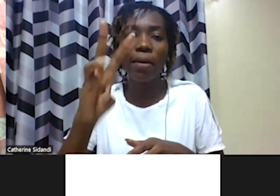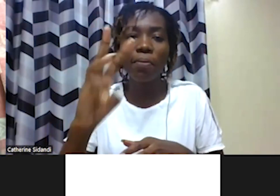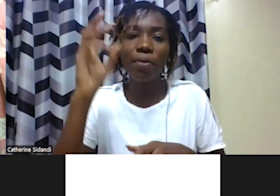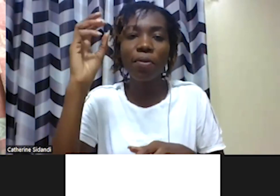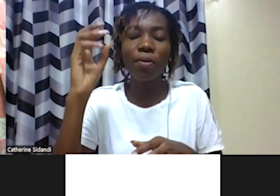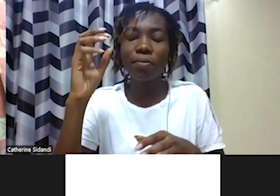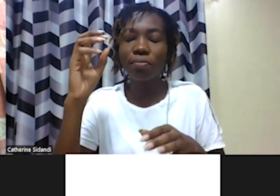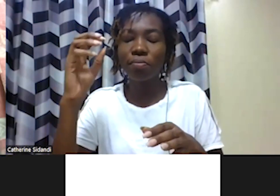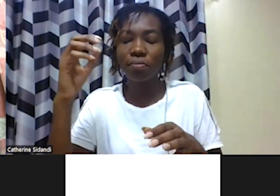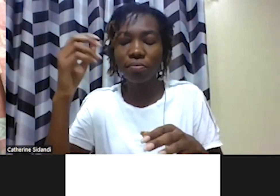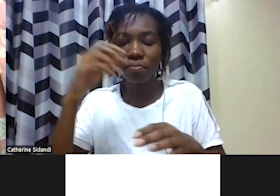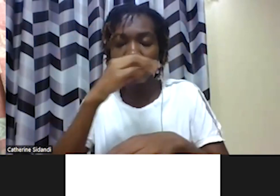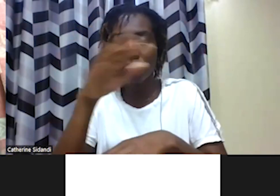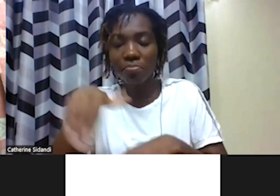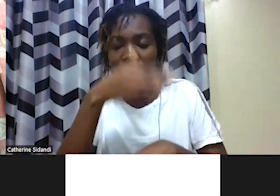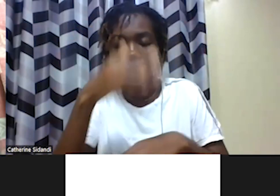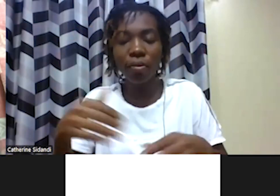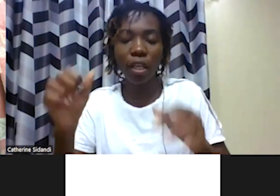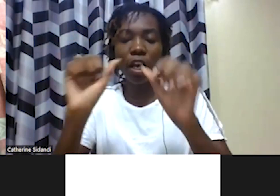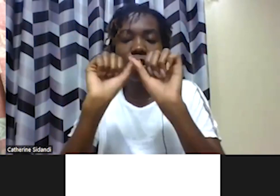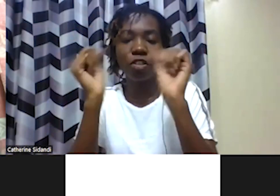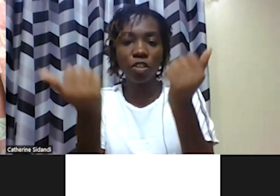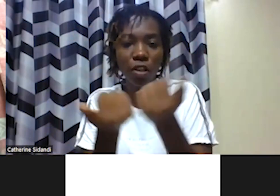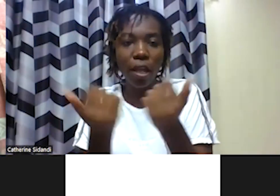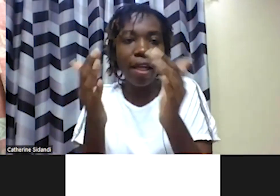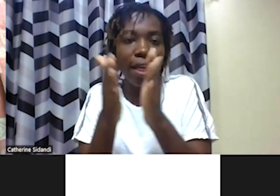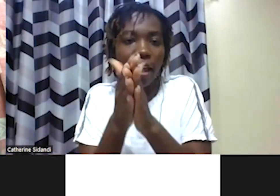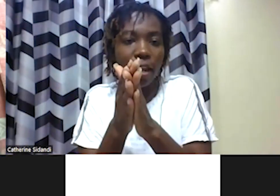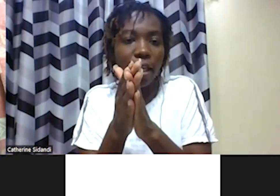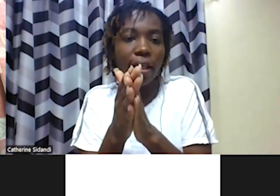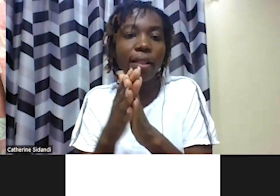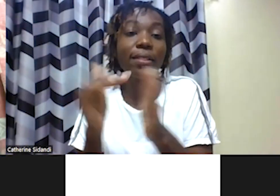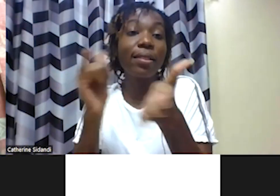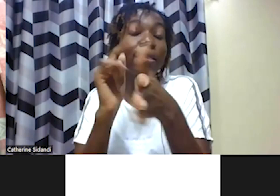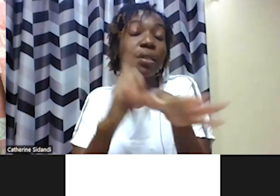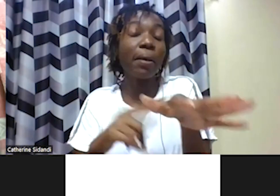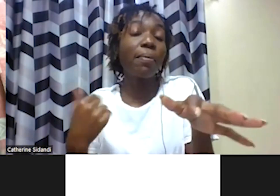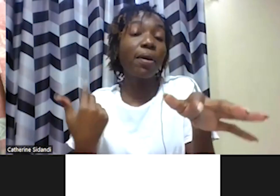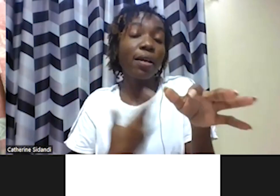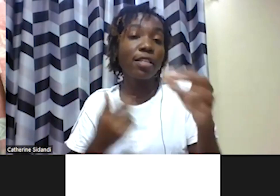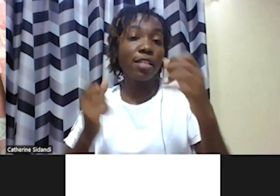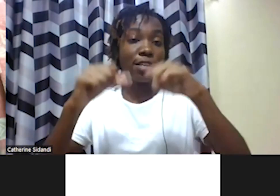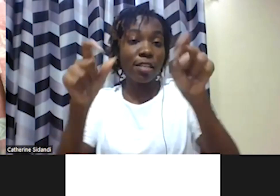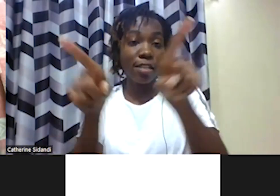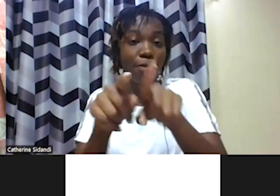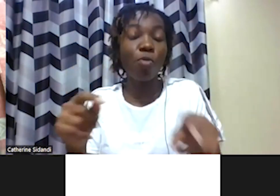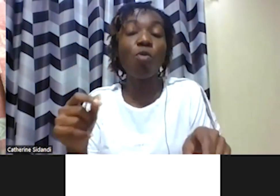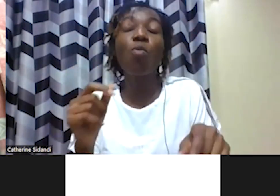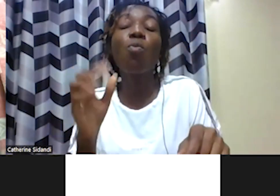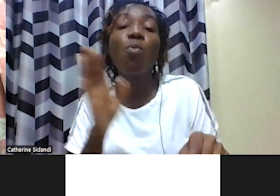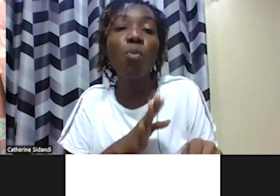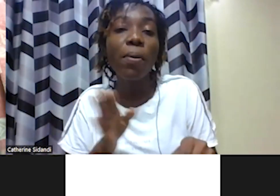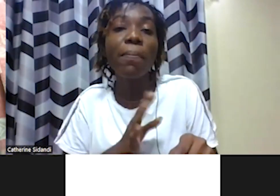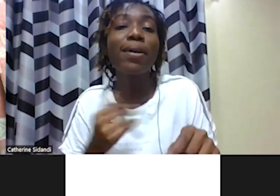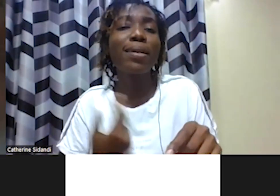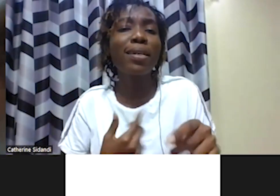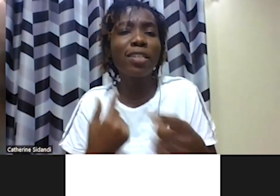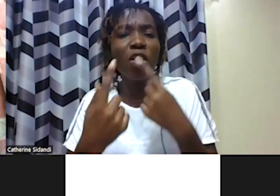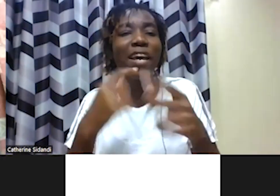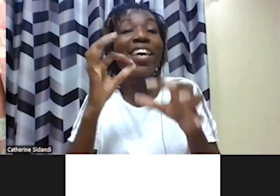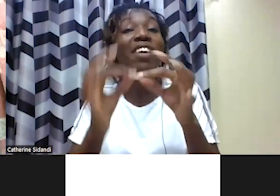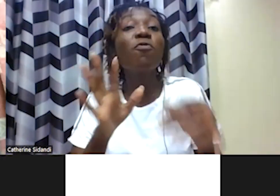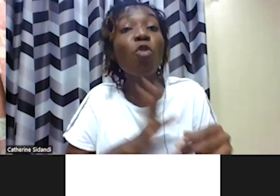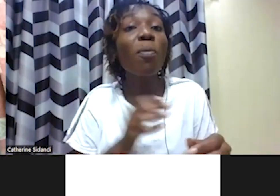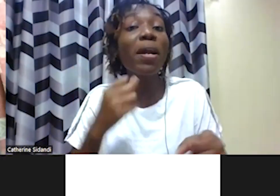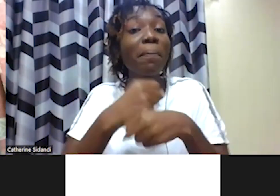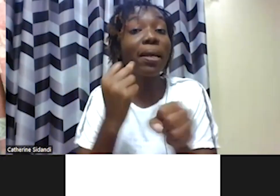Association. And we had one thing we agreed as women. We conspired that when a woman makes even a mistake